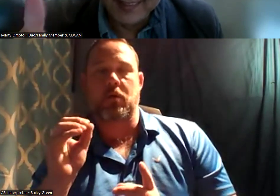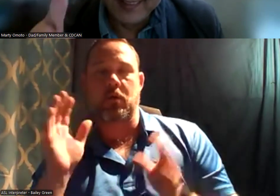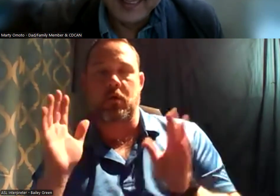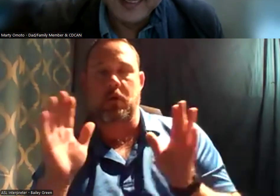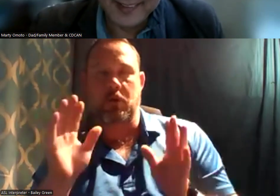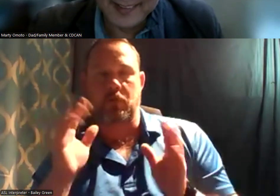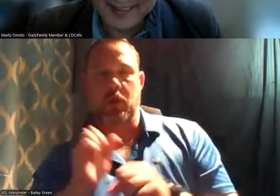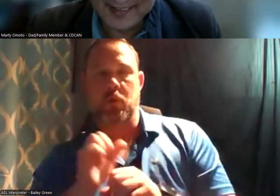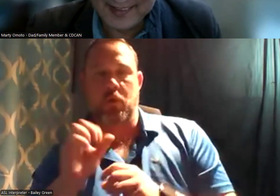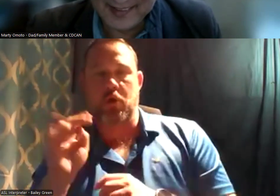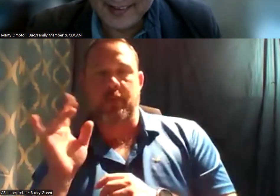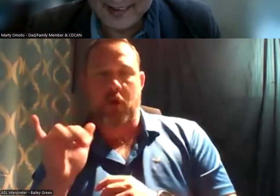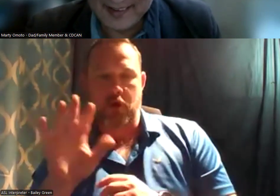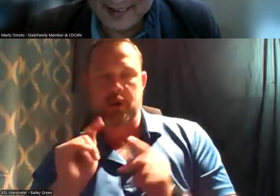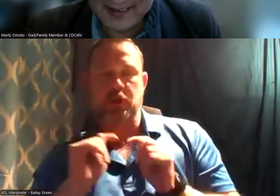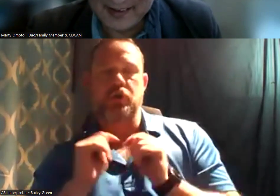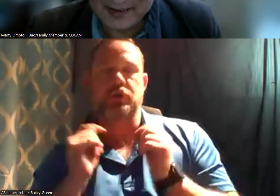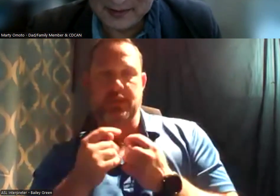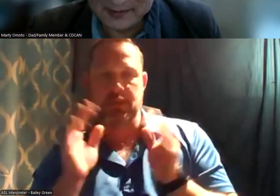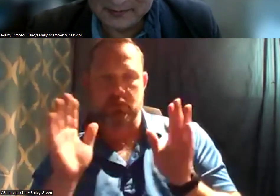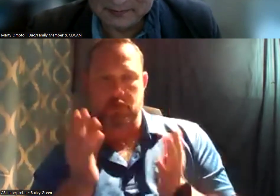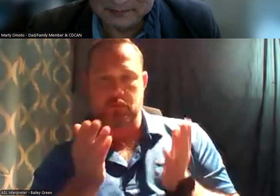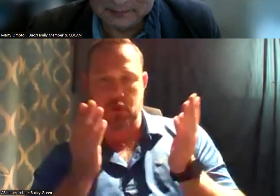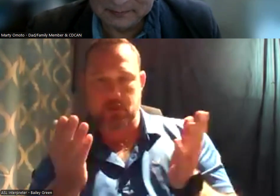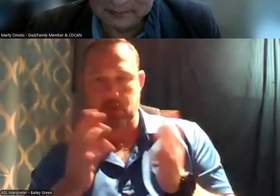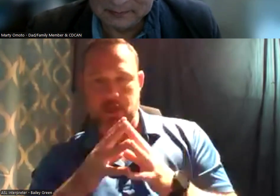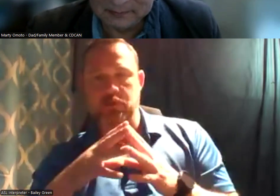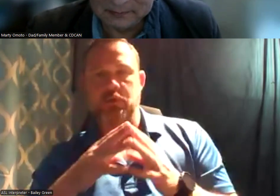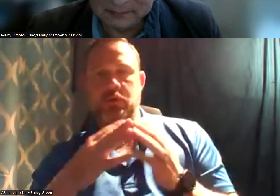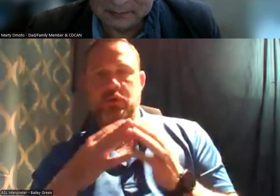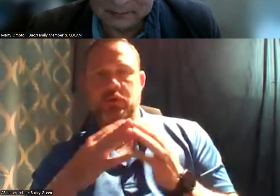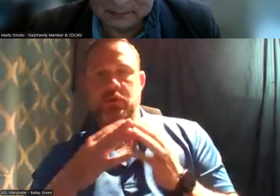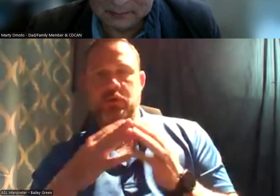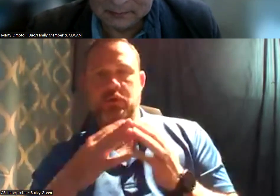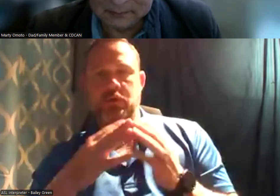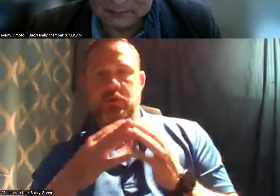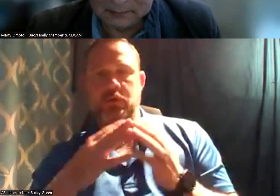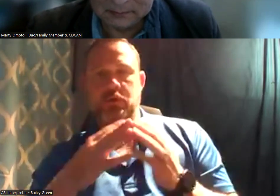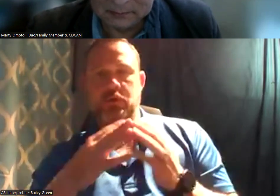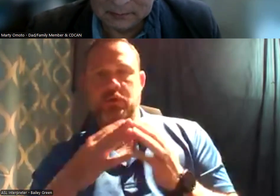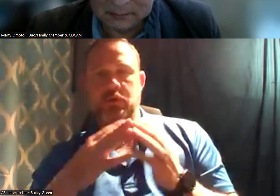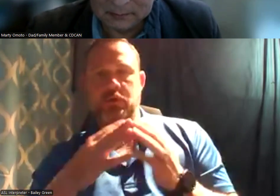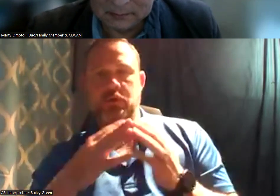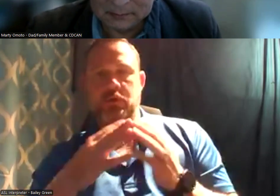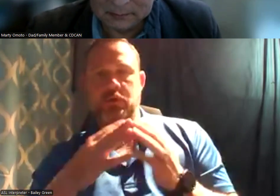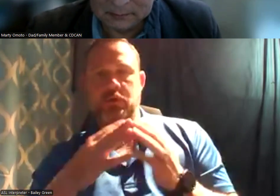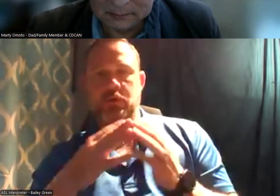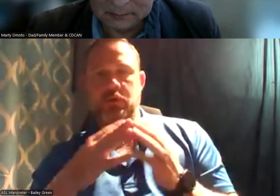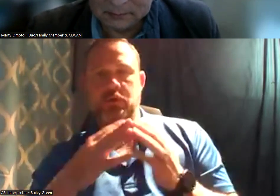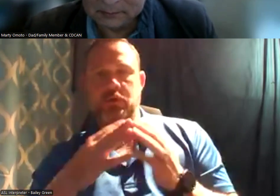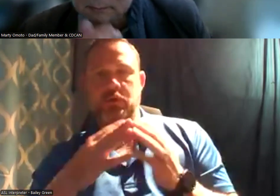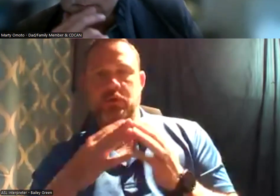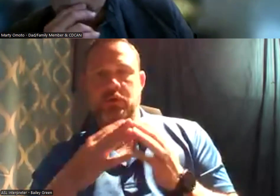and to your team. Great recommendation. Thanks to everyone. Also, I just wanted to share, so I live